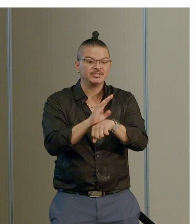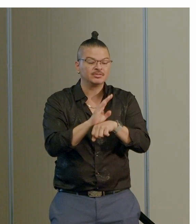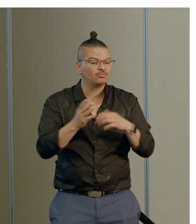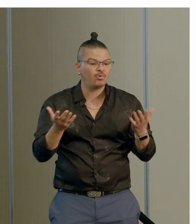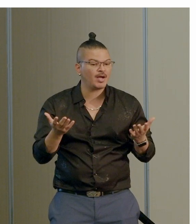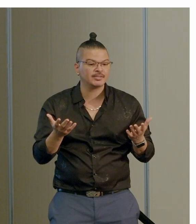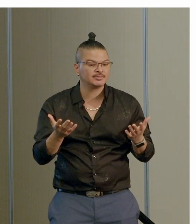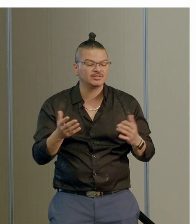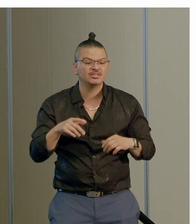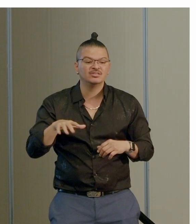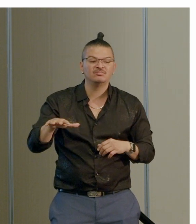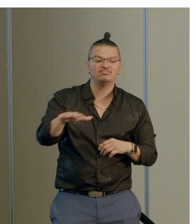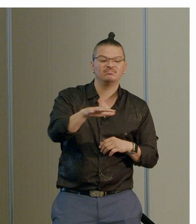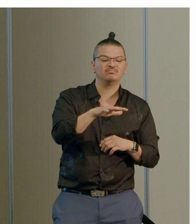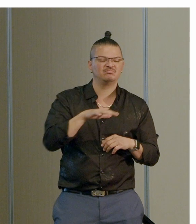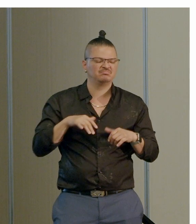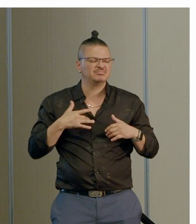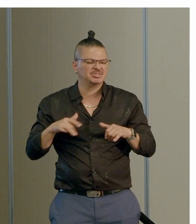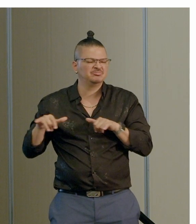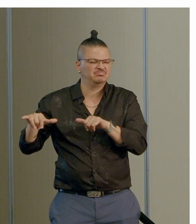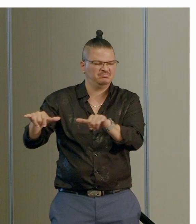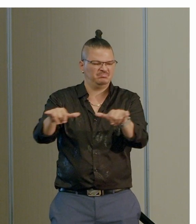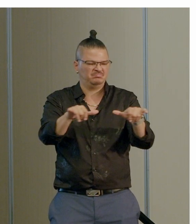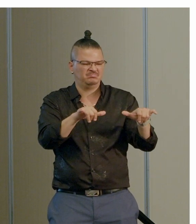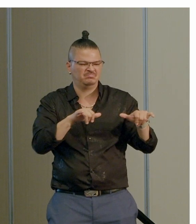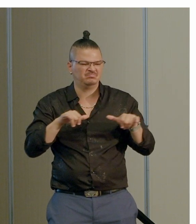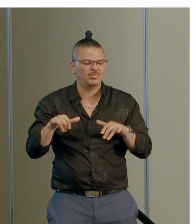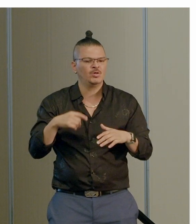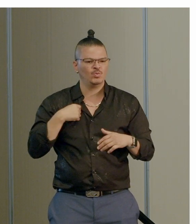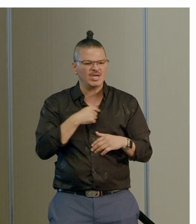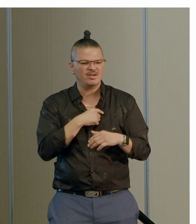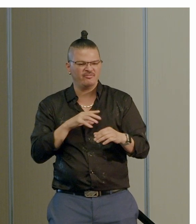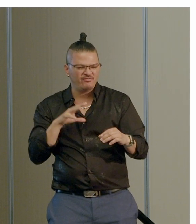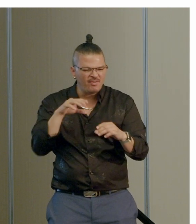same. We are part of a lot of international